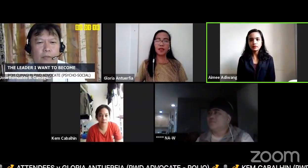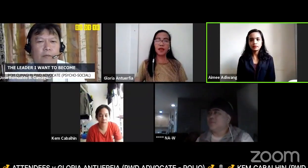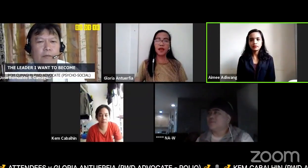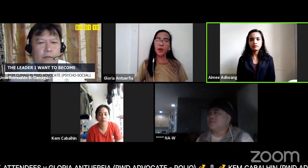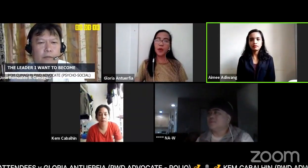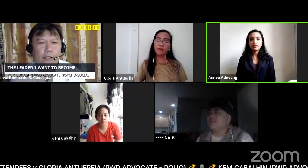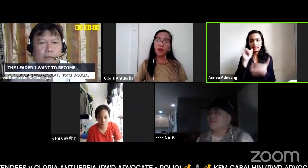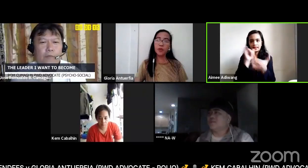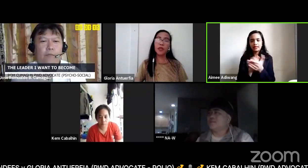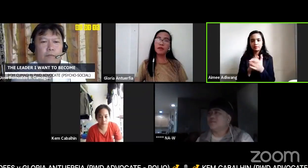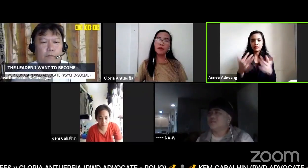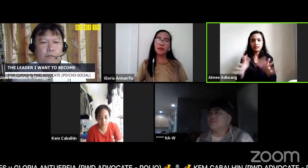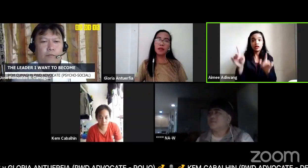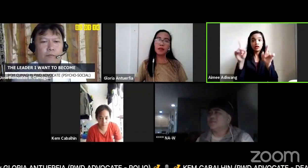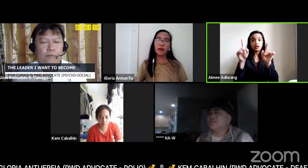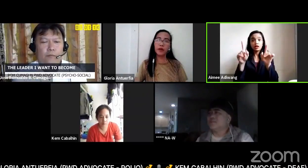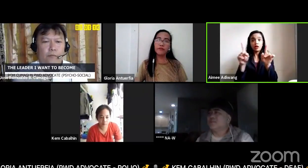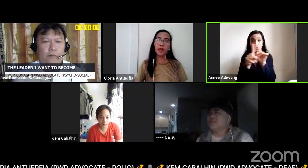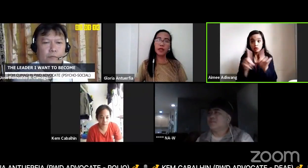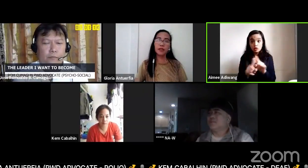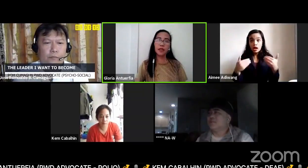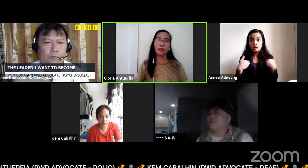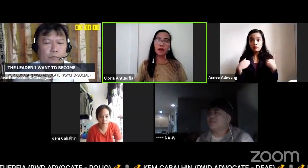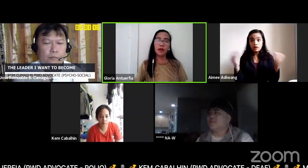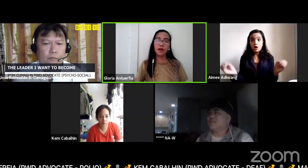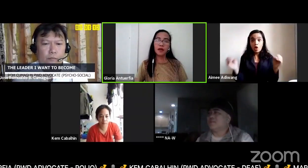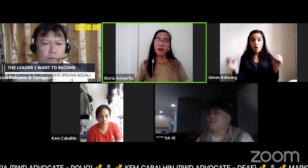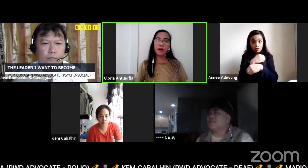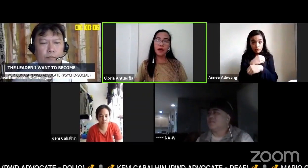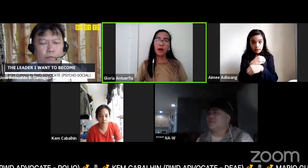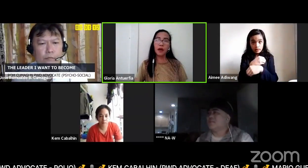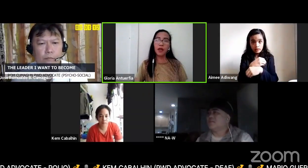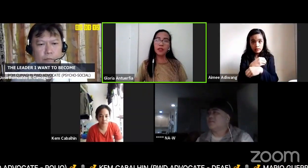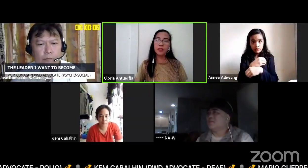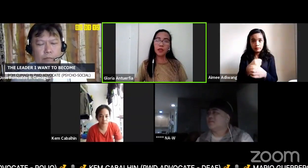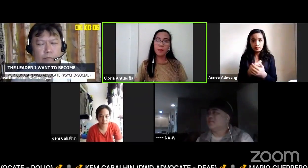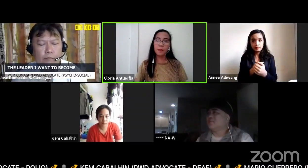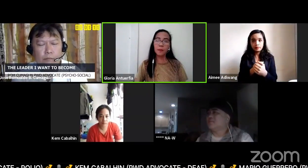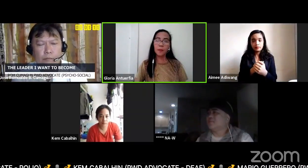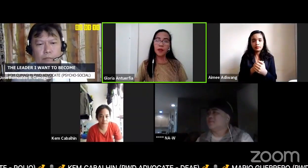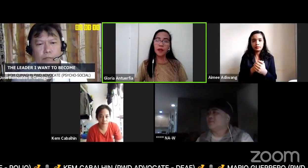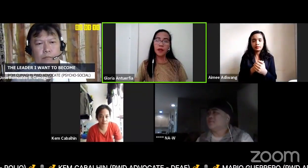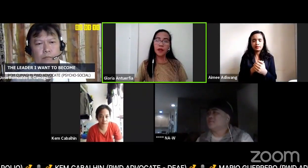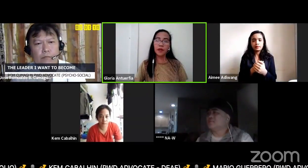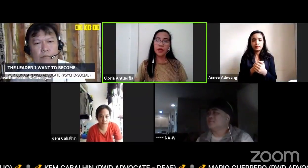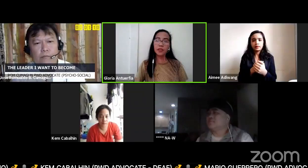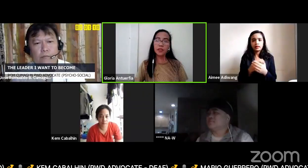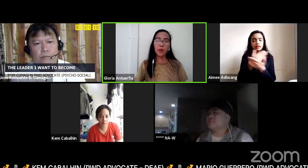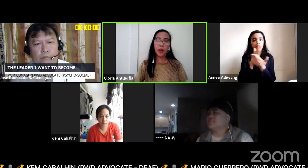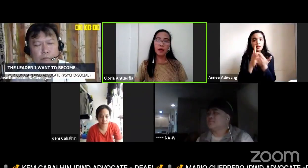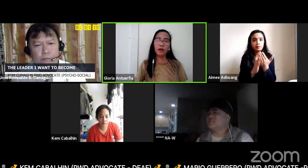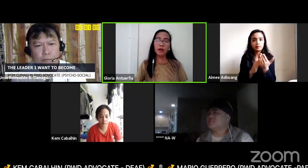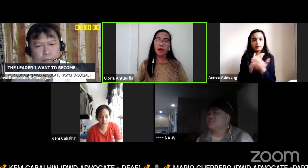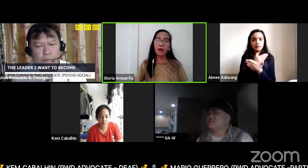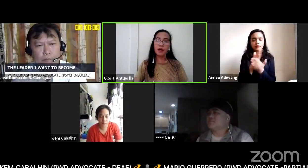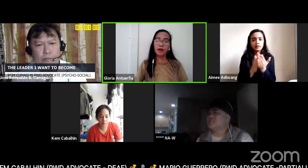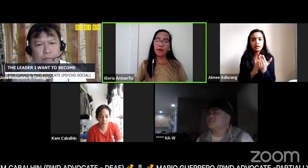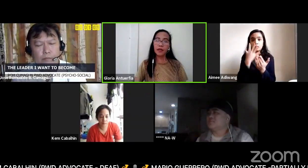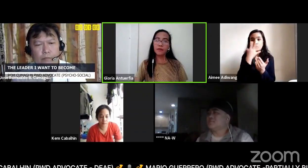So that's it. We have also in our office that there are some who